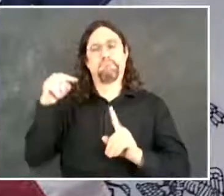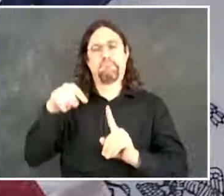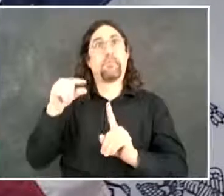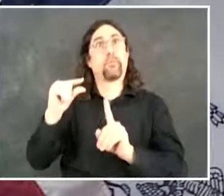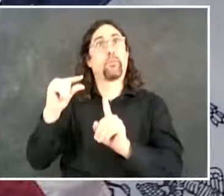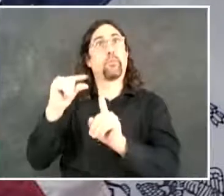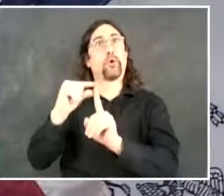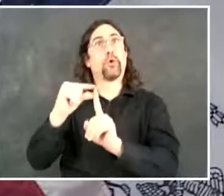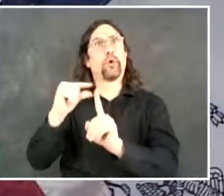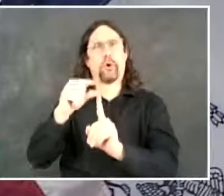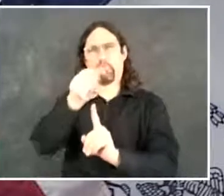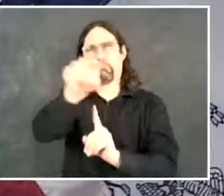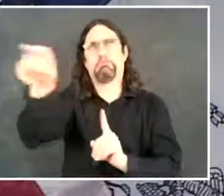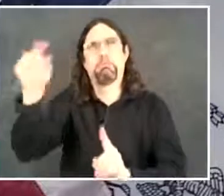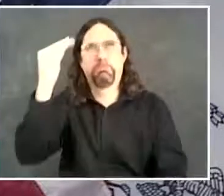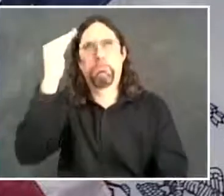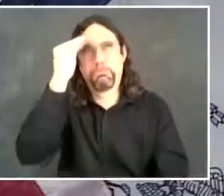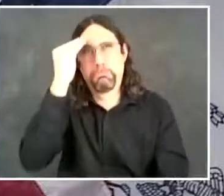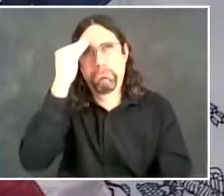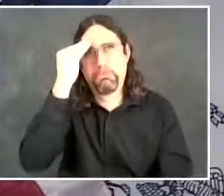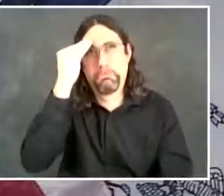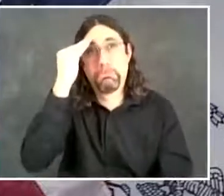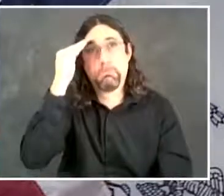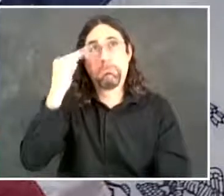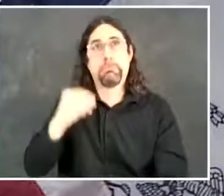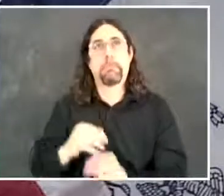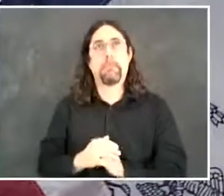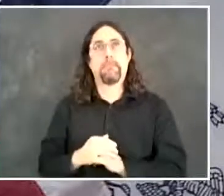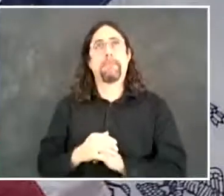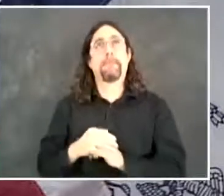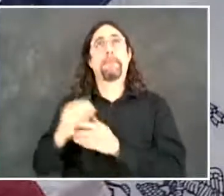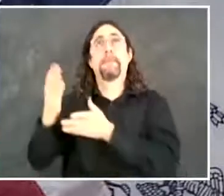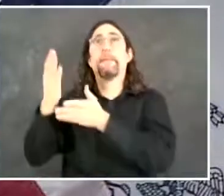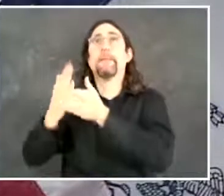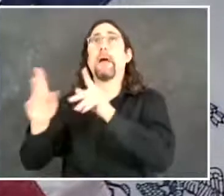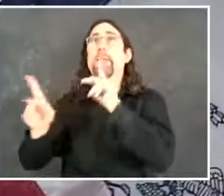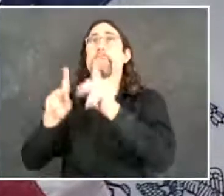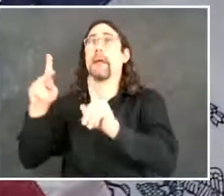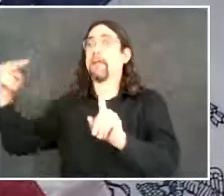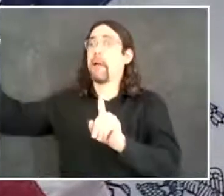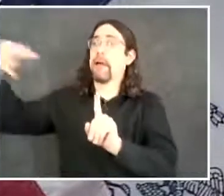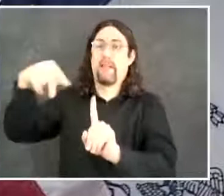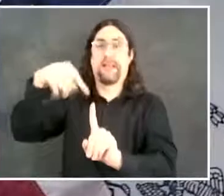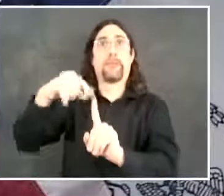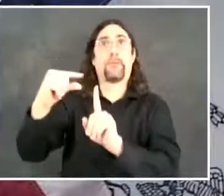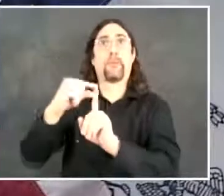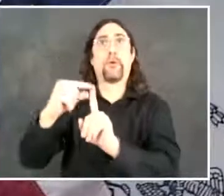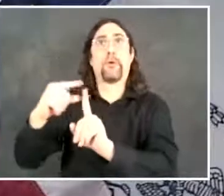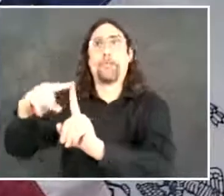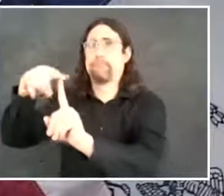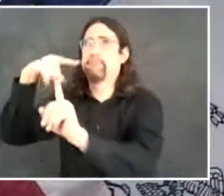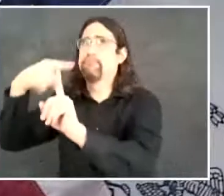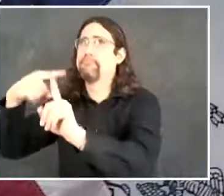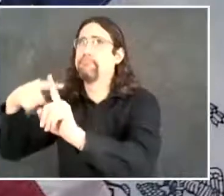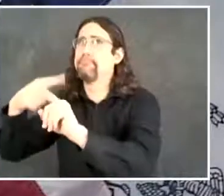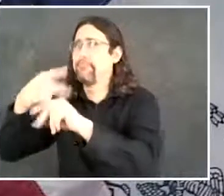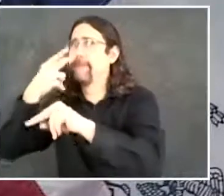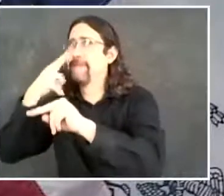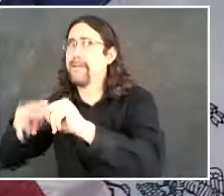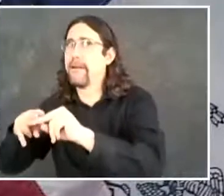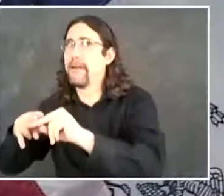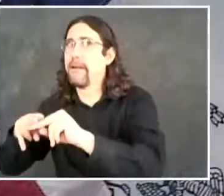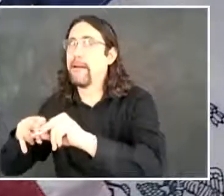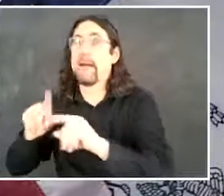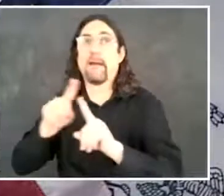but to me it's a bad word now, and that word is boomerang. Boomerang, when it comes to the coronavirus, is a